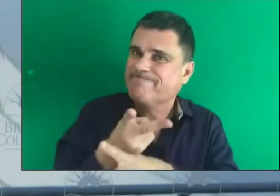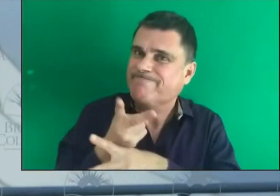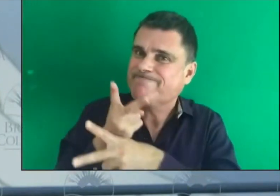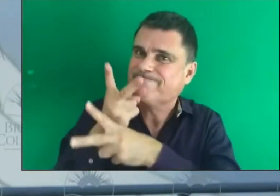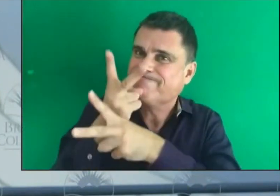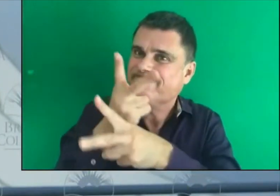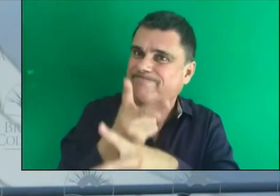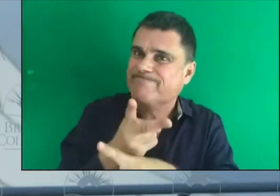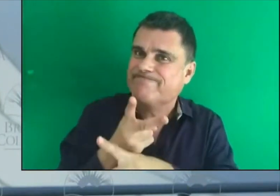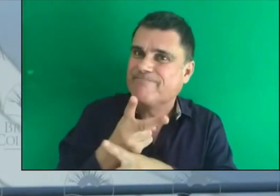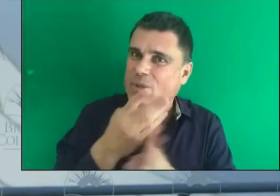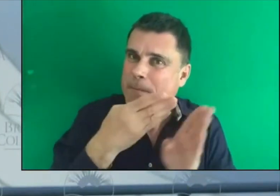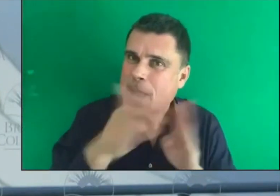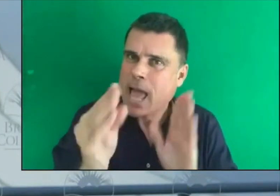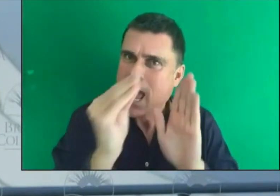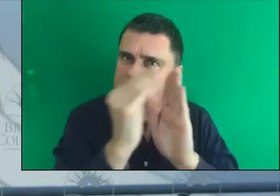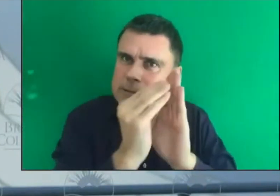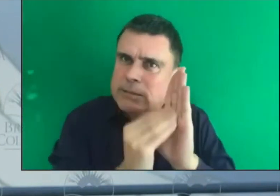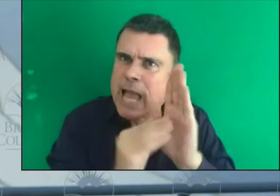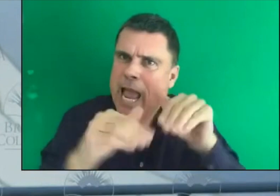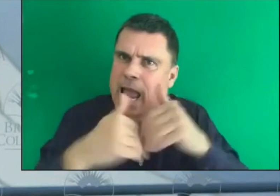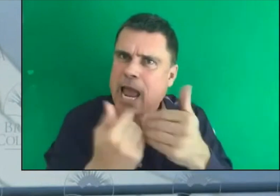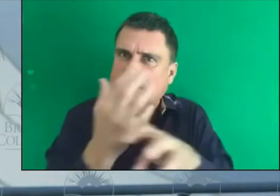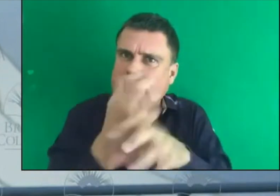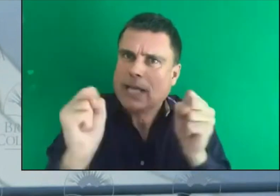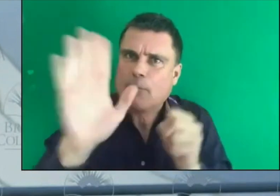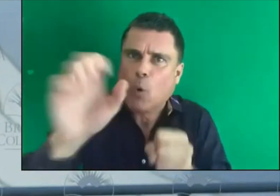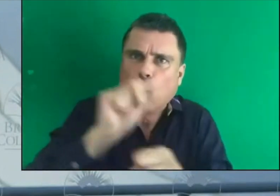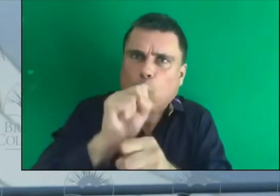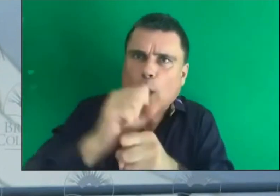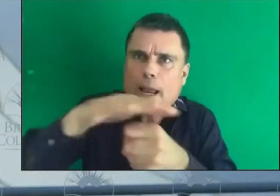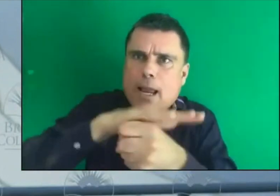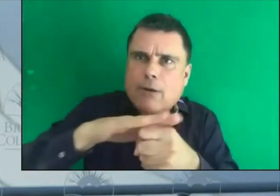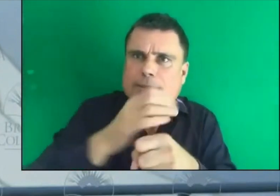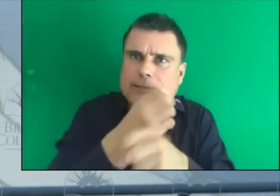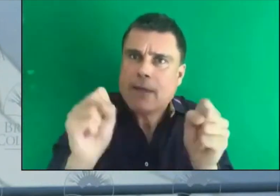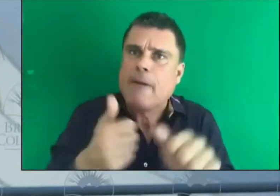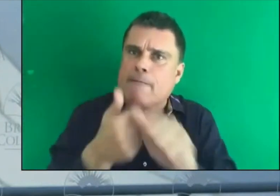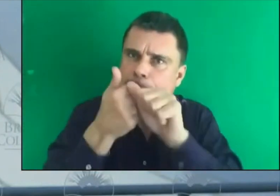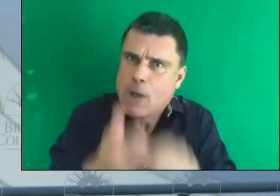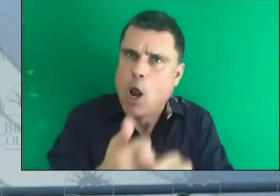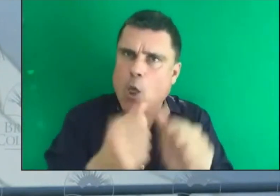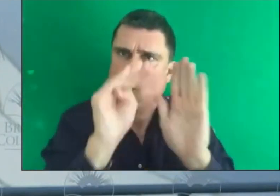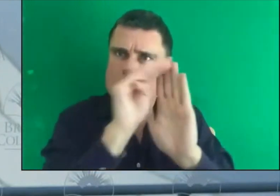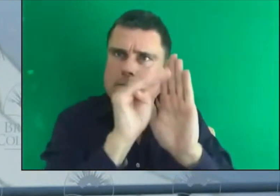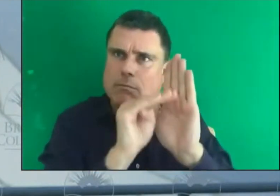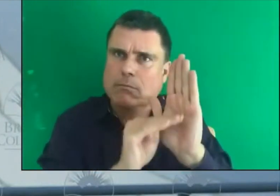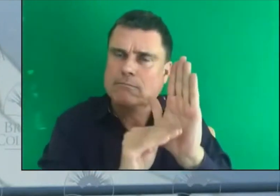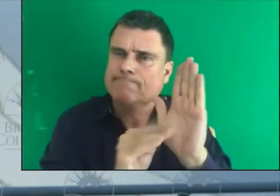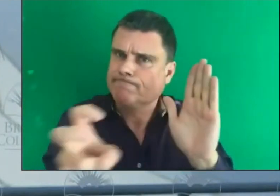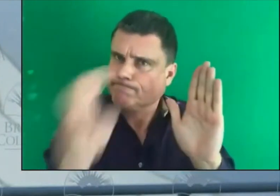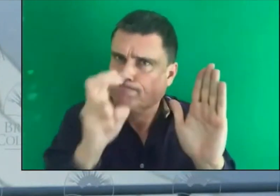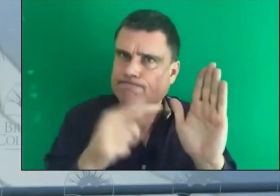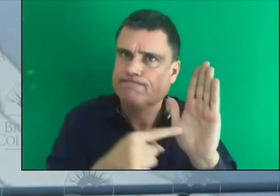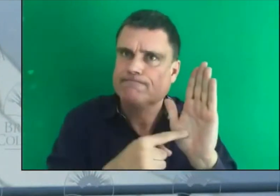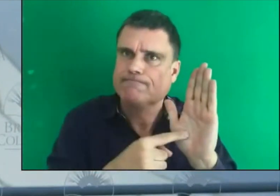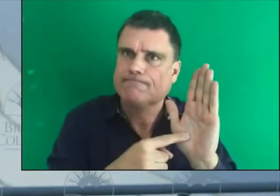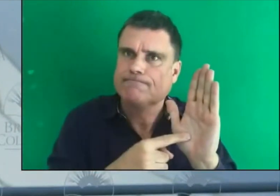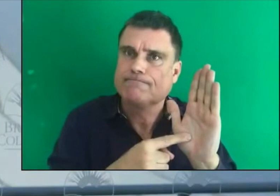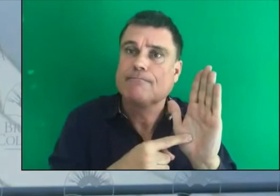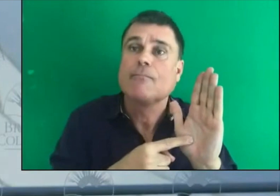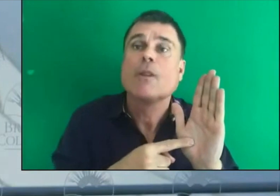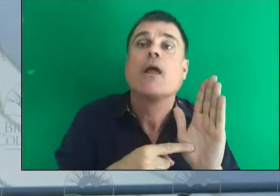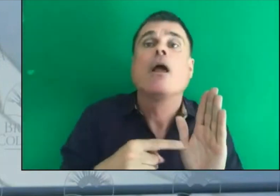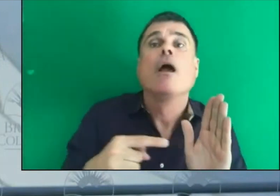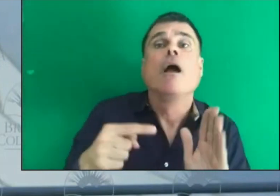can't gather together in private homes. We just can't do that. How we have to continue to wash our hands and stay socially distant,